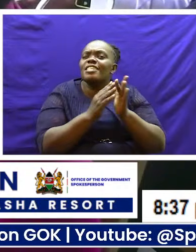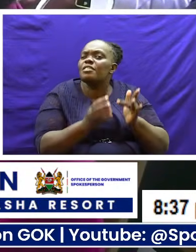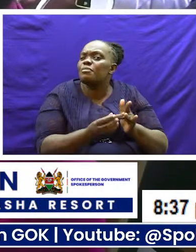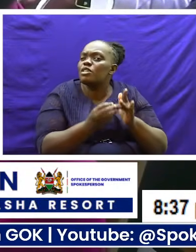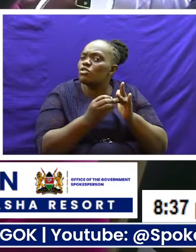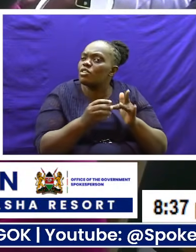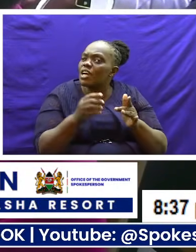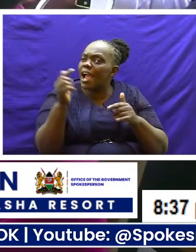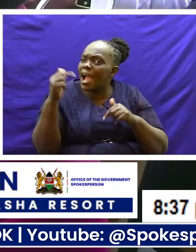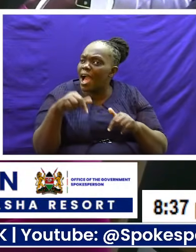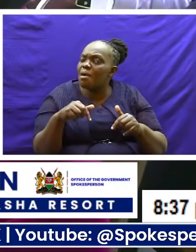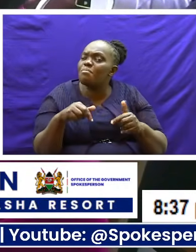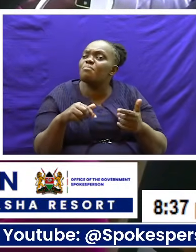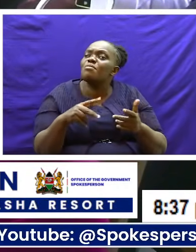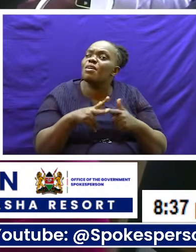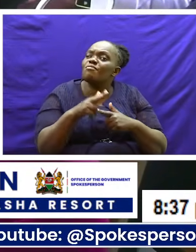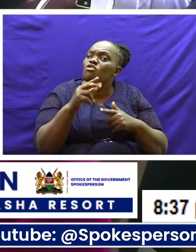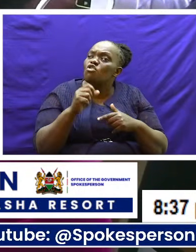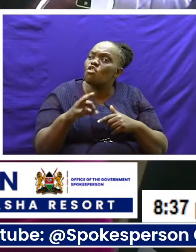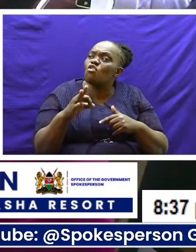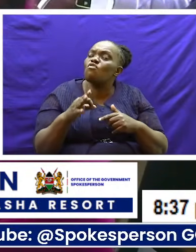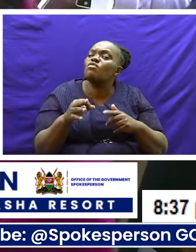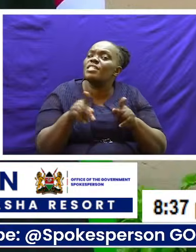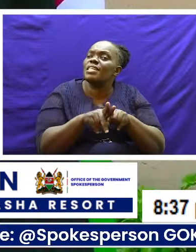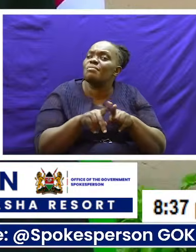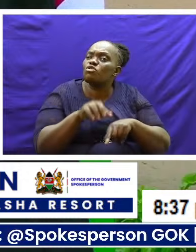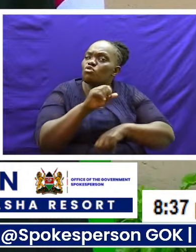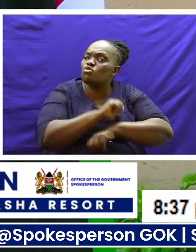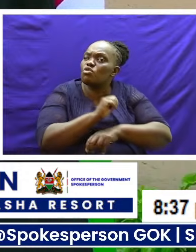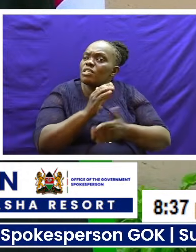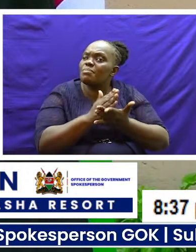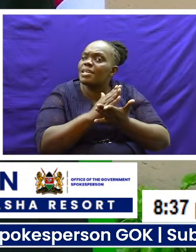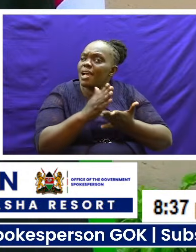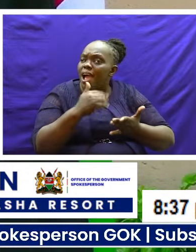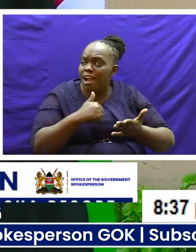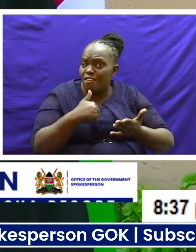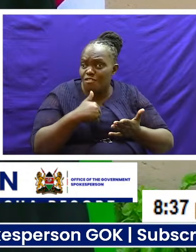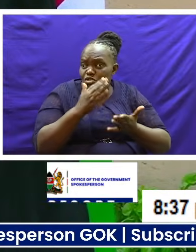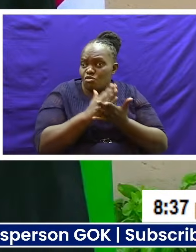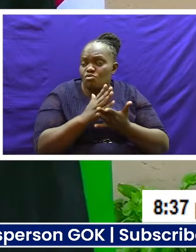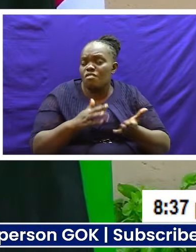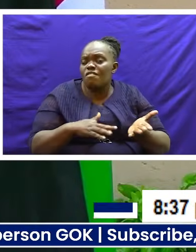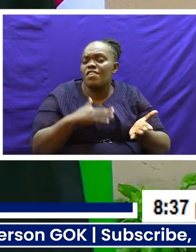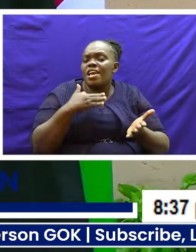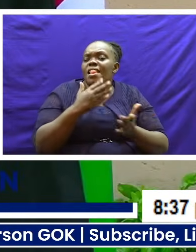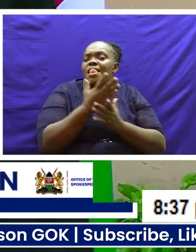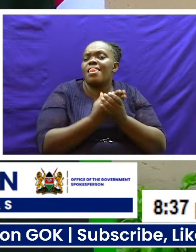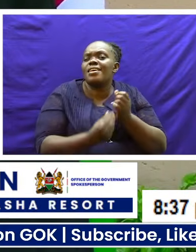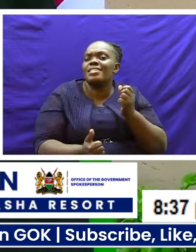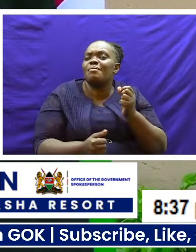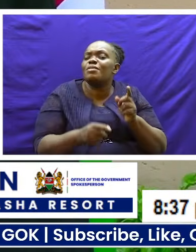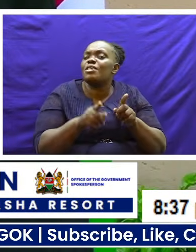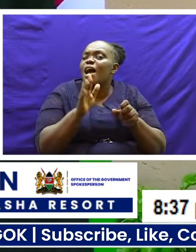cluster points cut us off because of the little facilities in the schools or the little spaces that are there, we feel more discouraged, leading